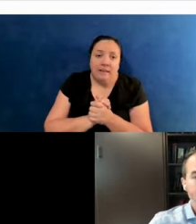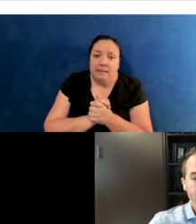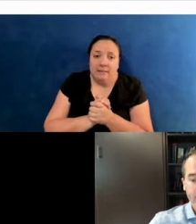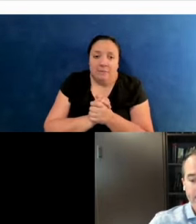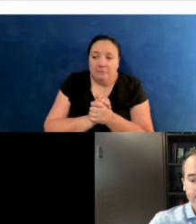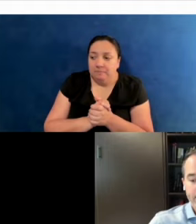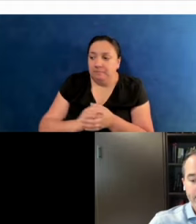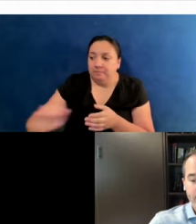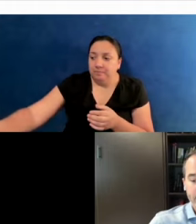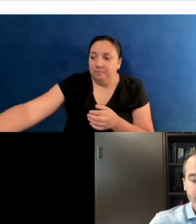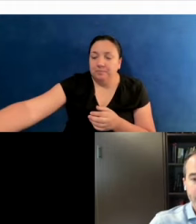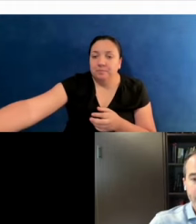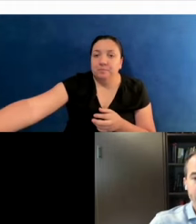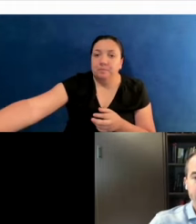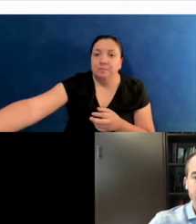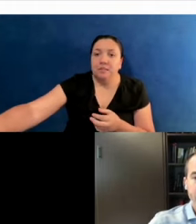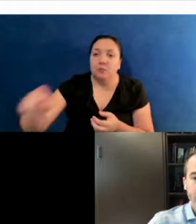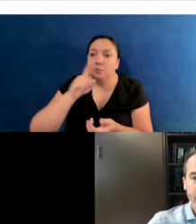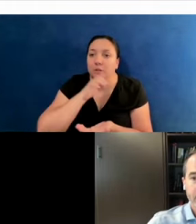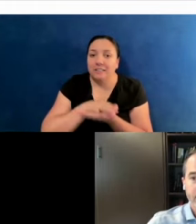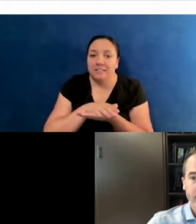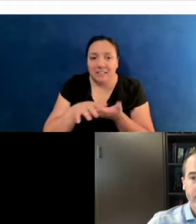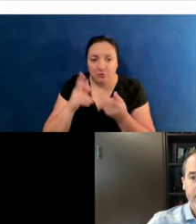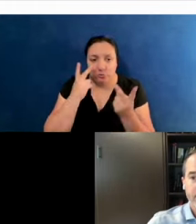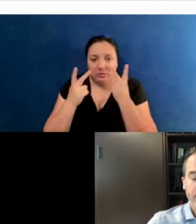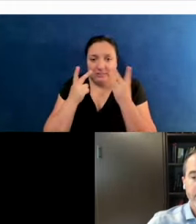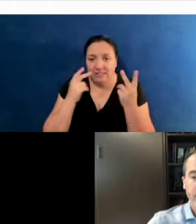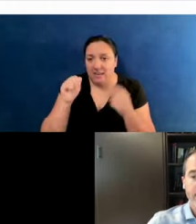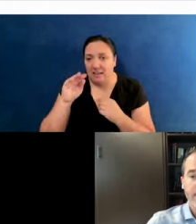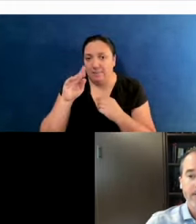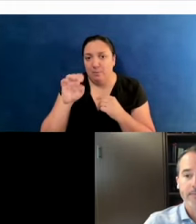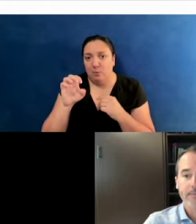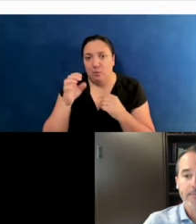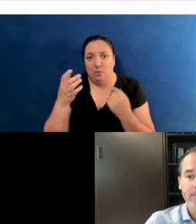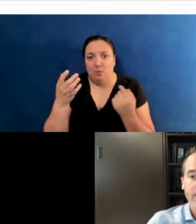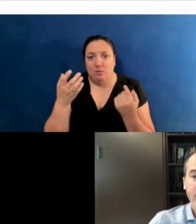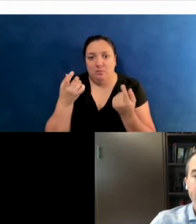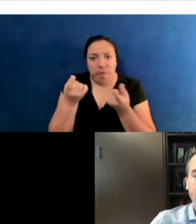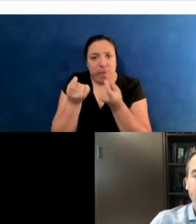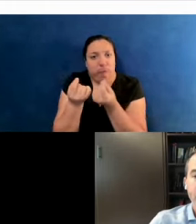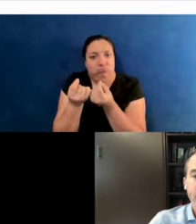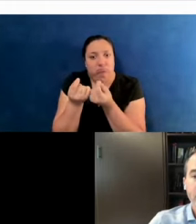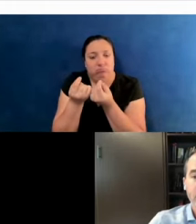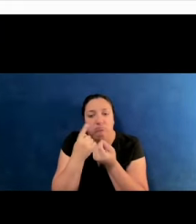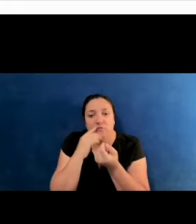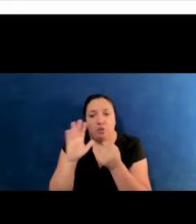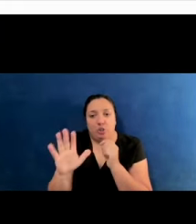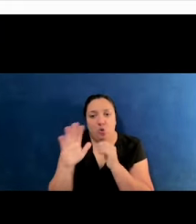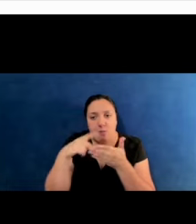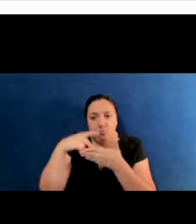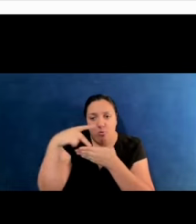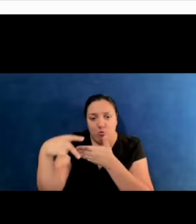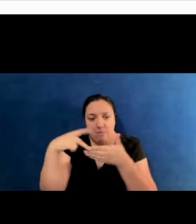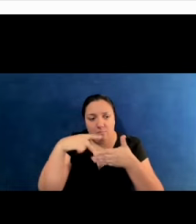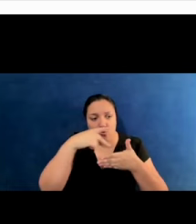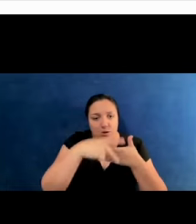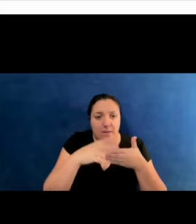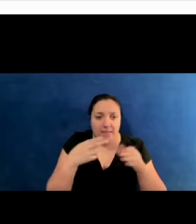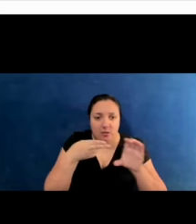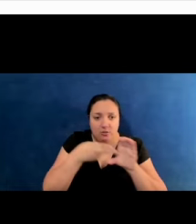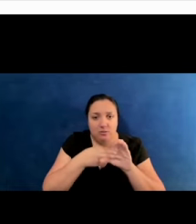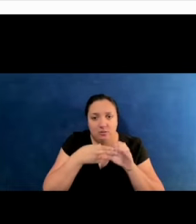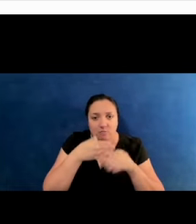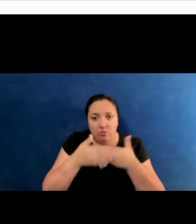hear the ABLE enhancements that both of your platforms have made to make the enrollment process